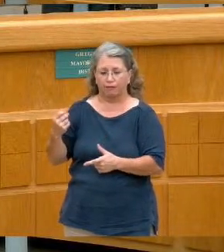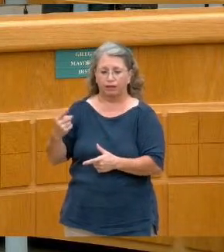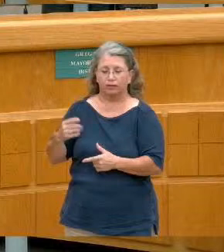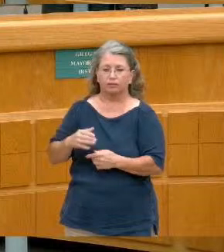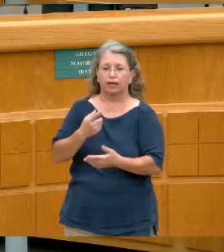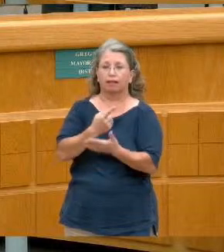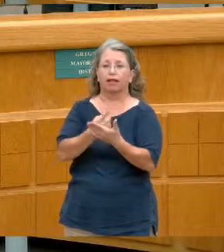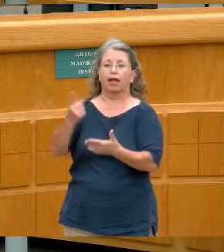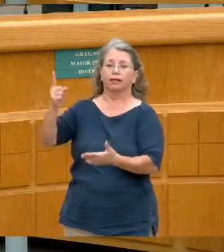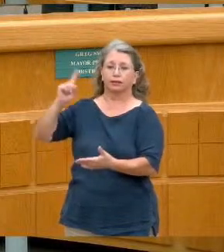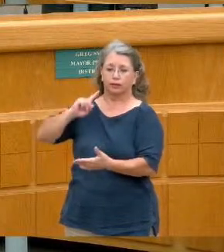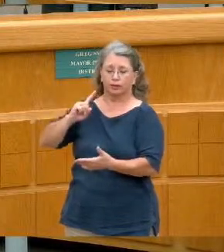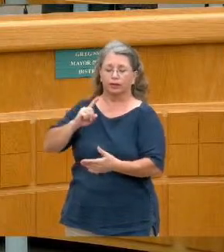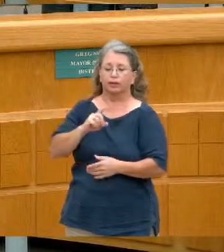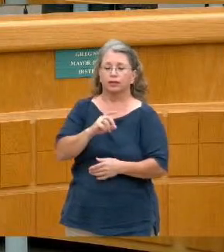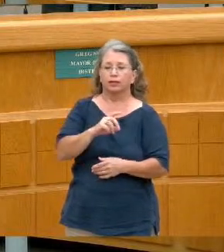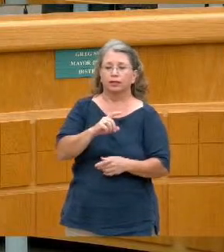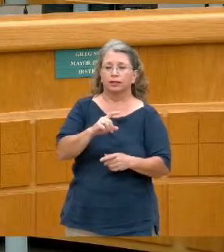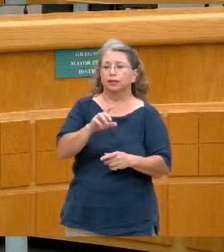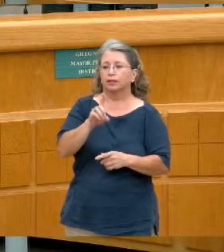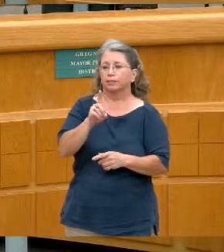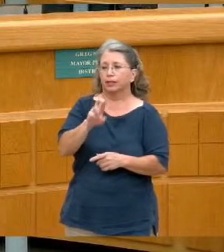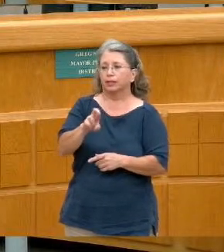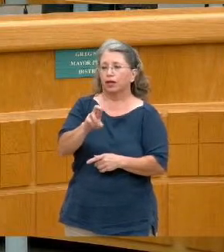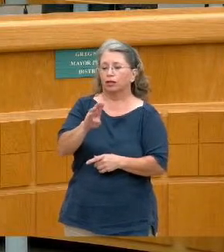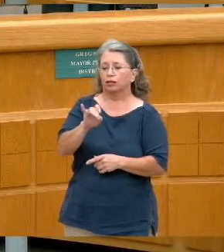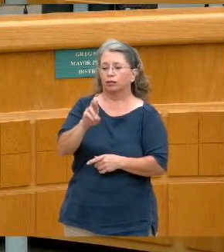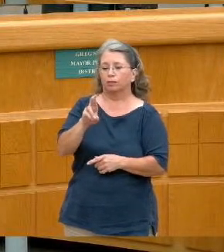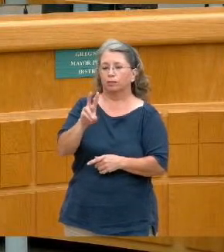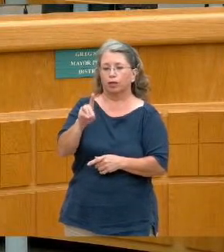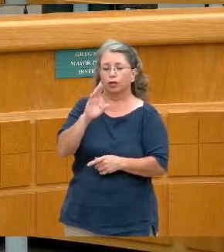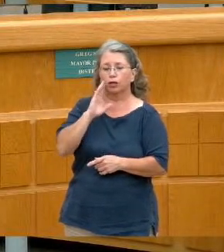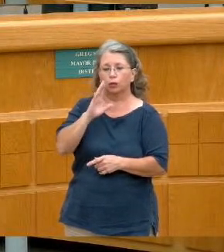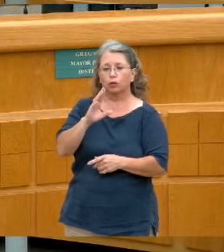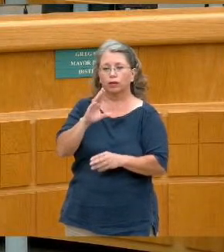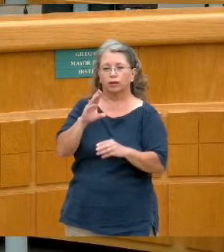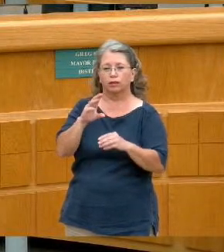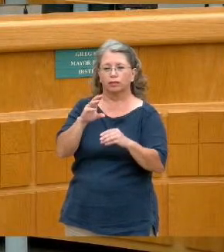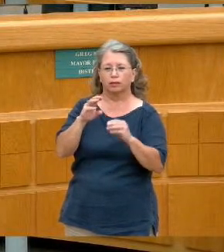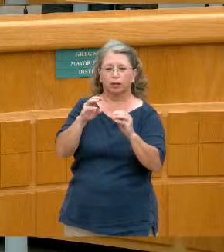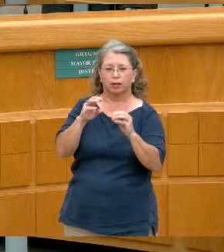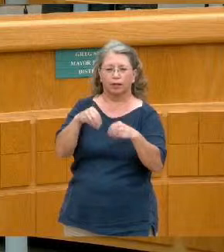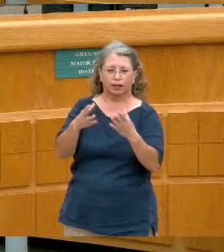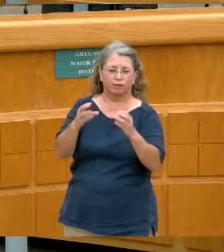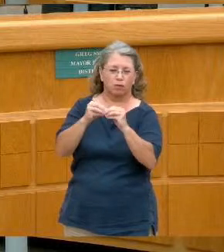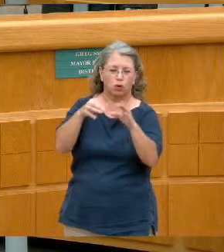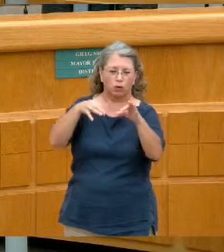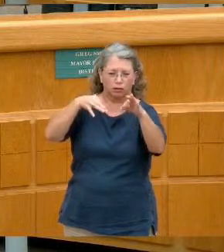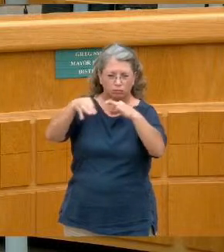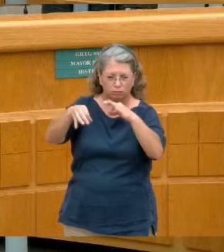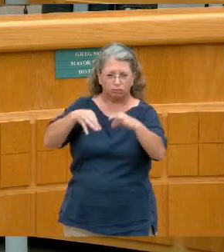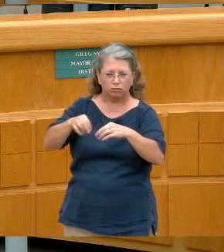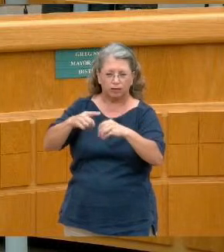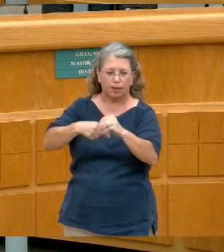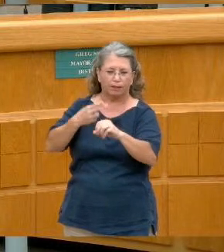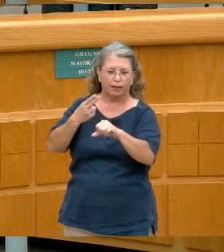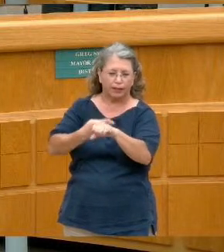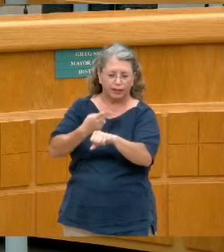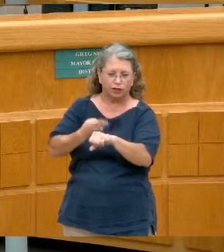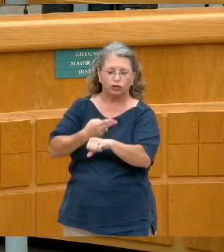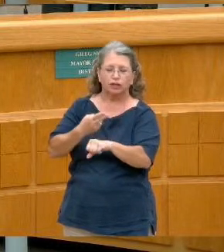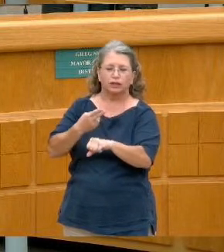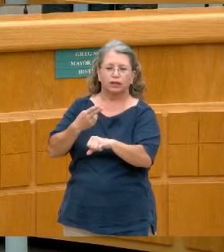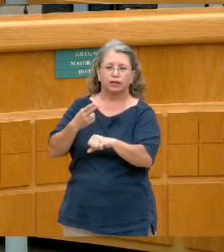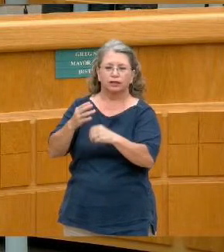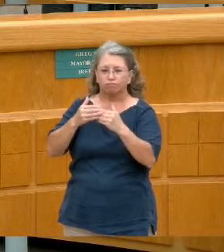of June. So Dr. Bird is going to put this in greater context in terms of prior history and going forward. But the